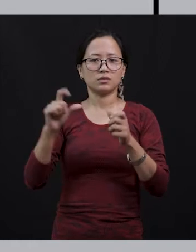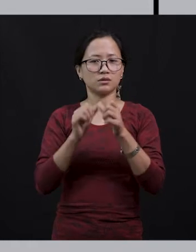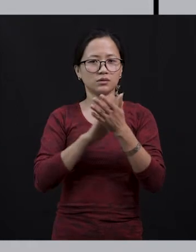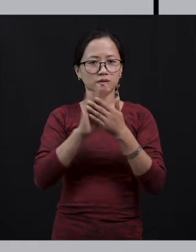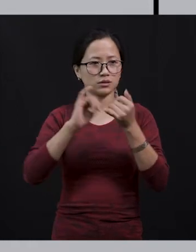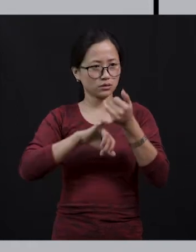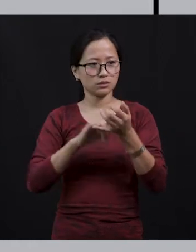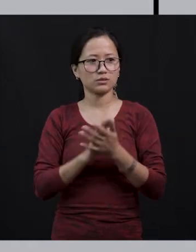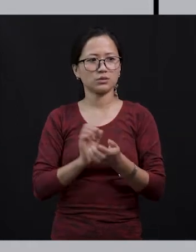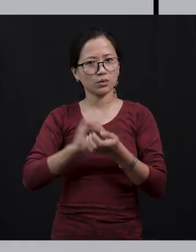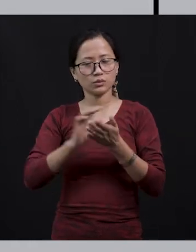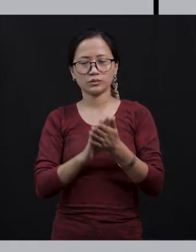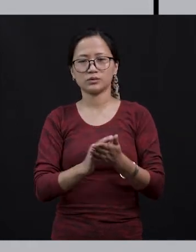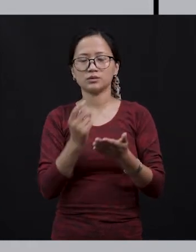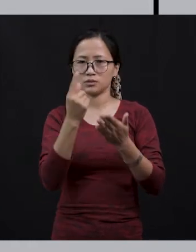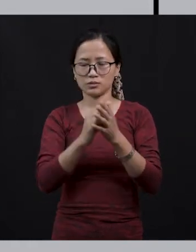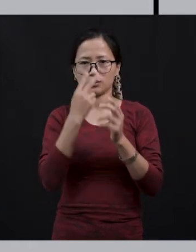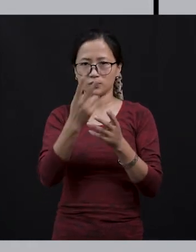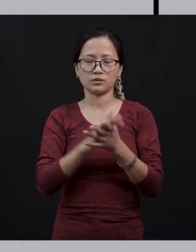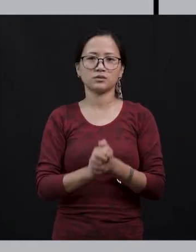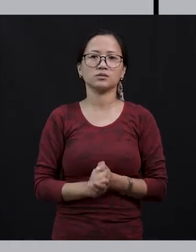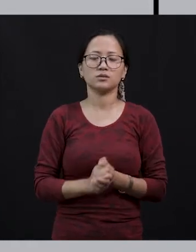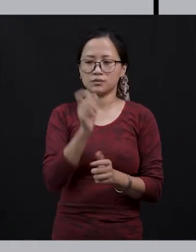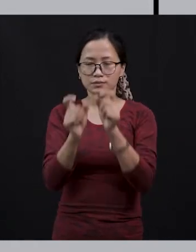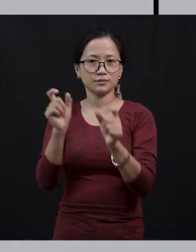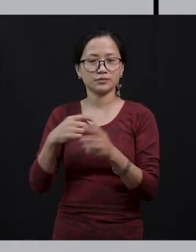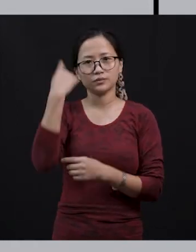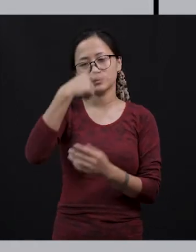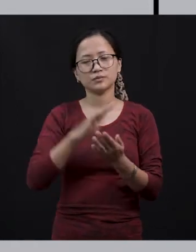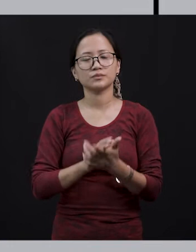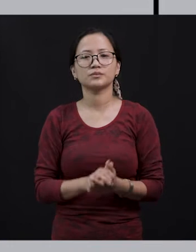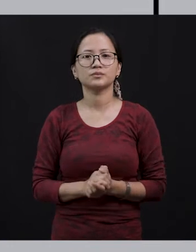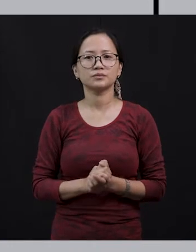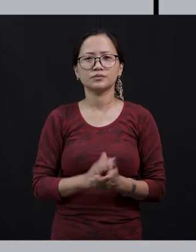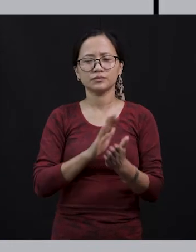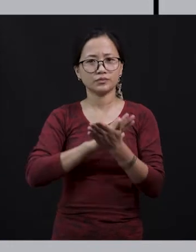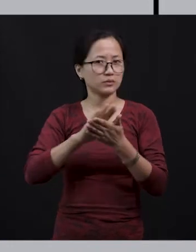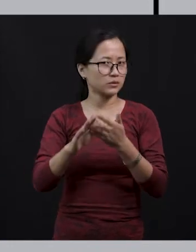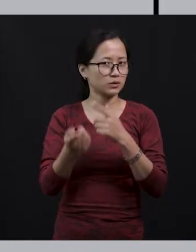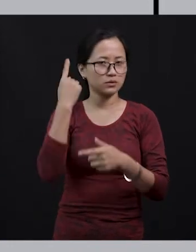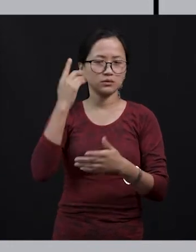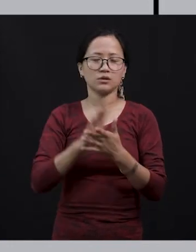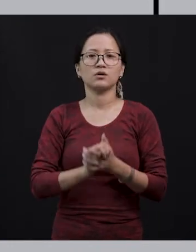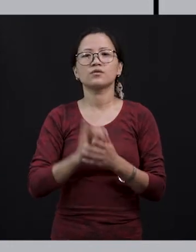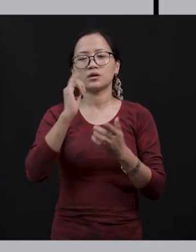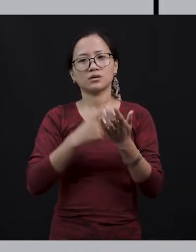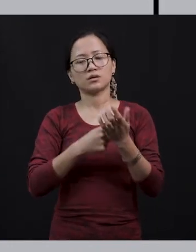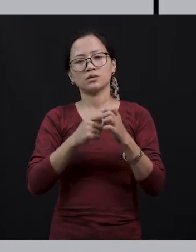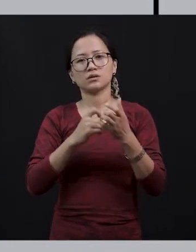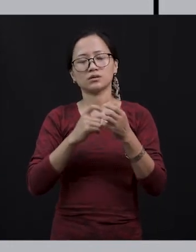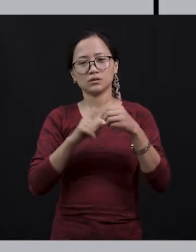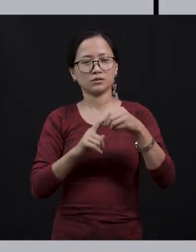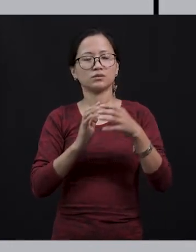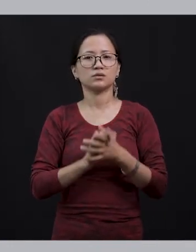were all Afghanis and Turks. So these were the people who wrote about the history of that era or history of